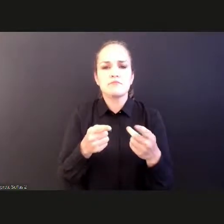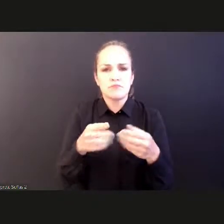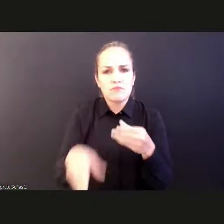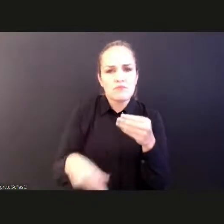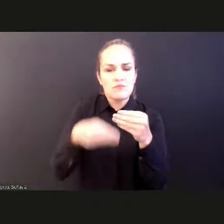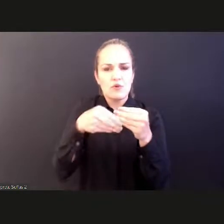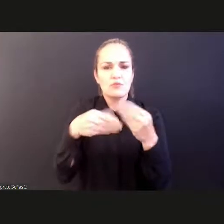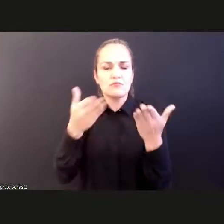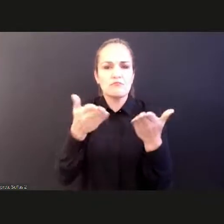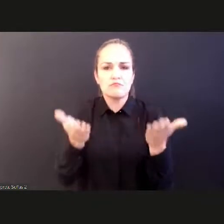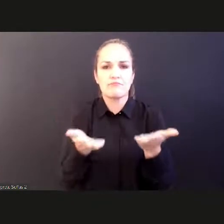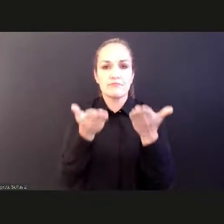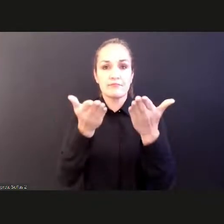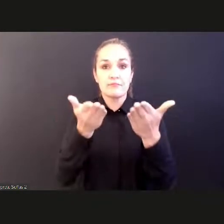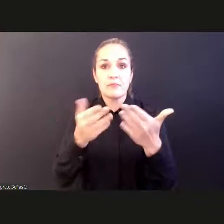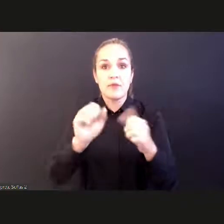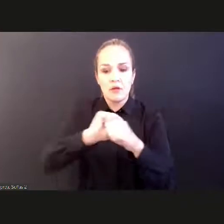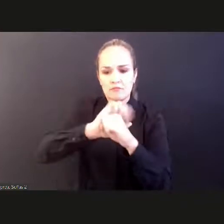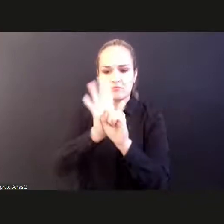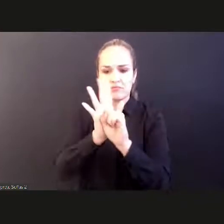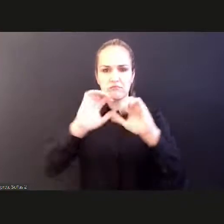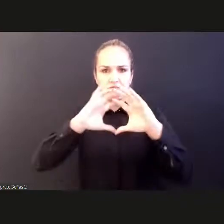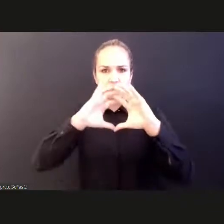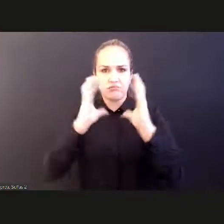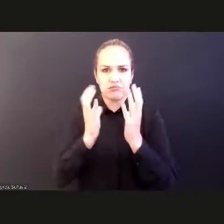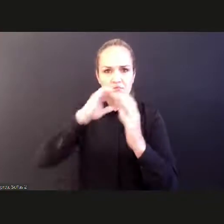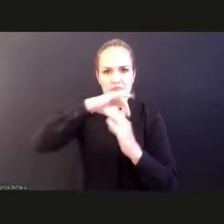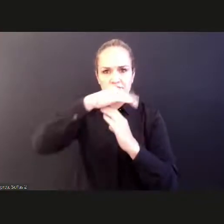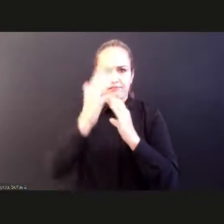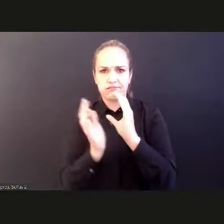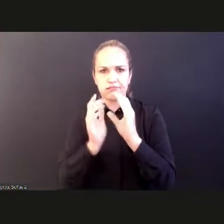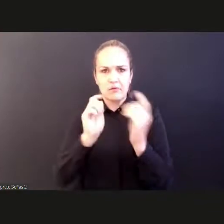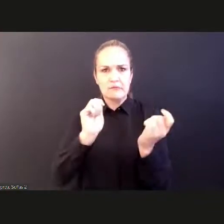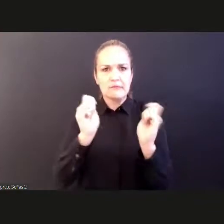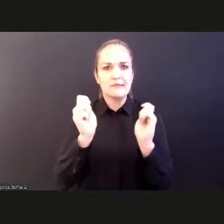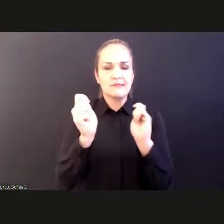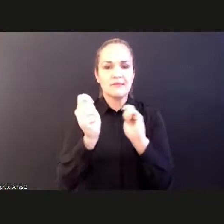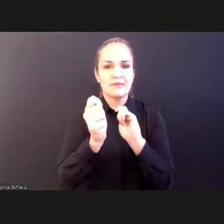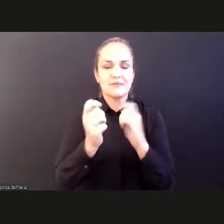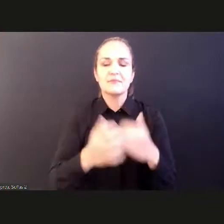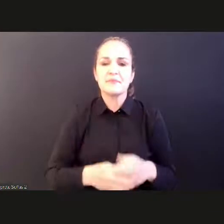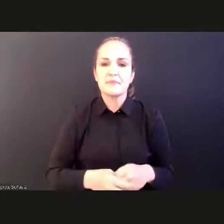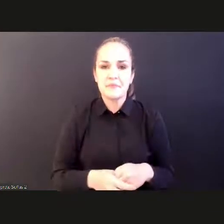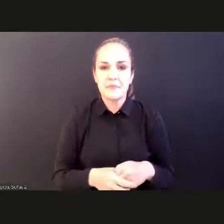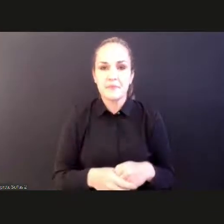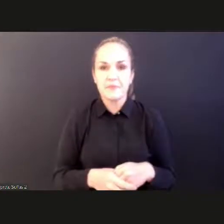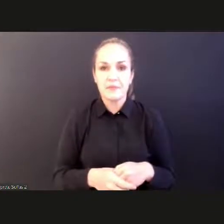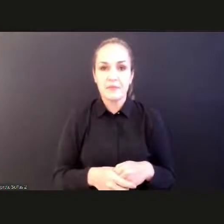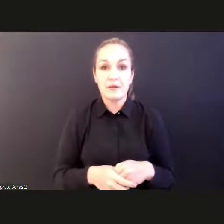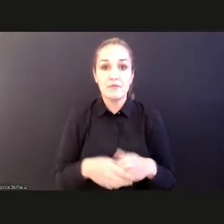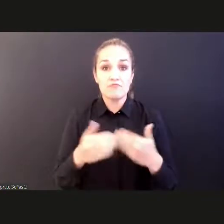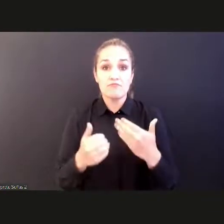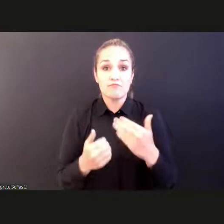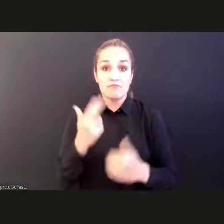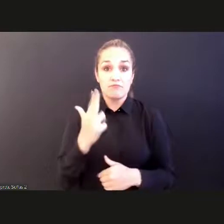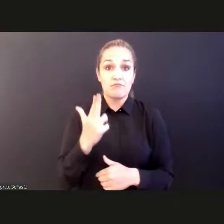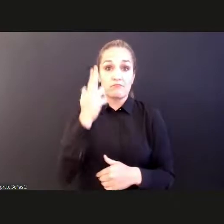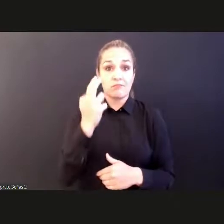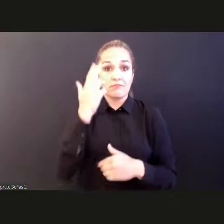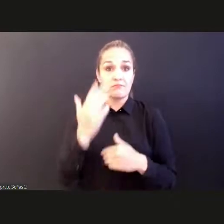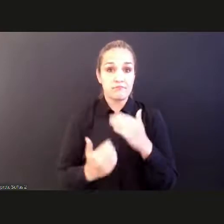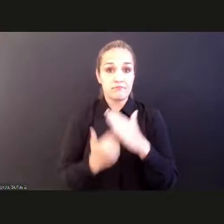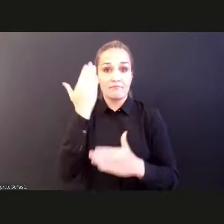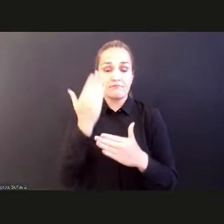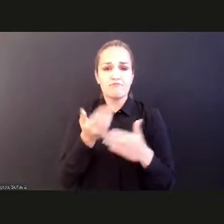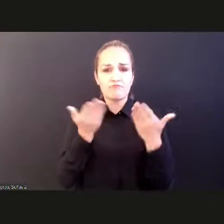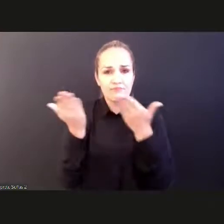and how the pandemic has been changing some of these crucial factors. And to start this session, I would like to please